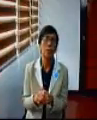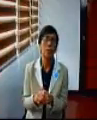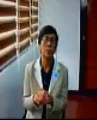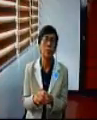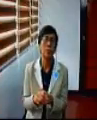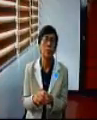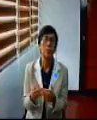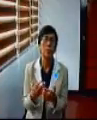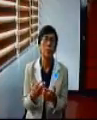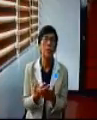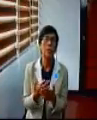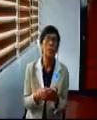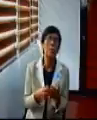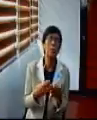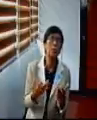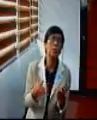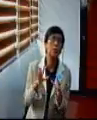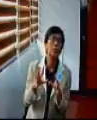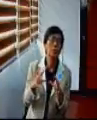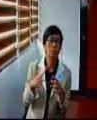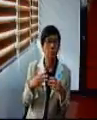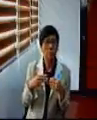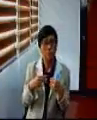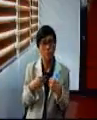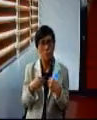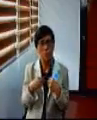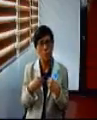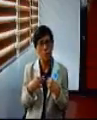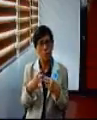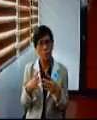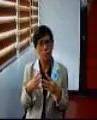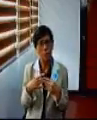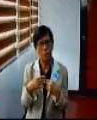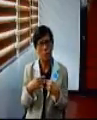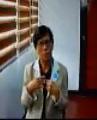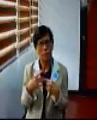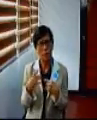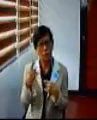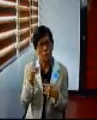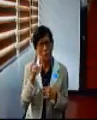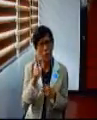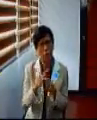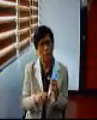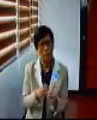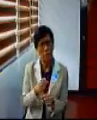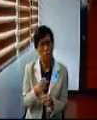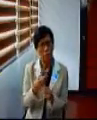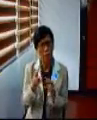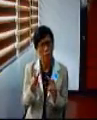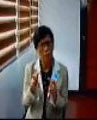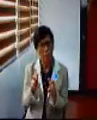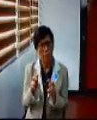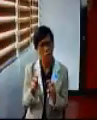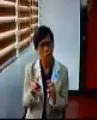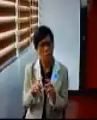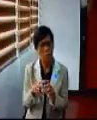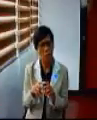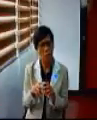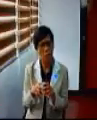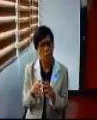which then accepted it and then extended John Ruddy's mandate for another 3 years with the specific mandate to find ways